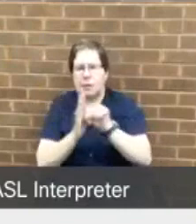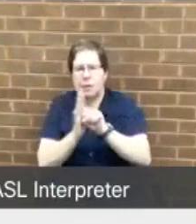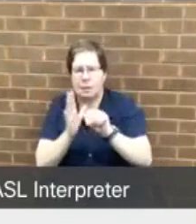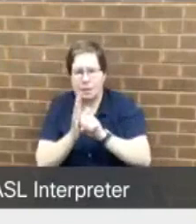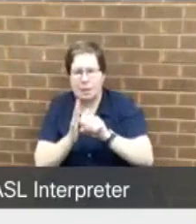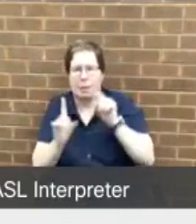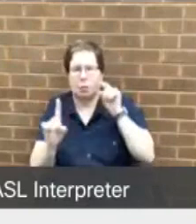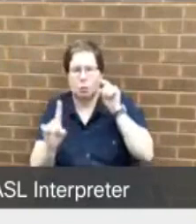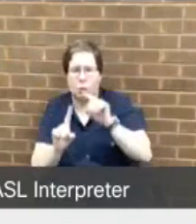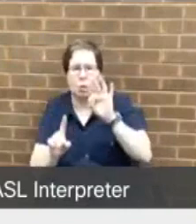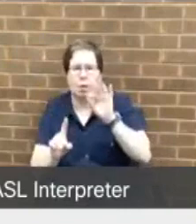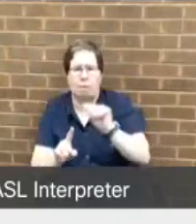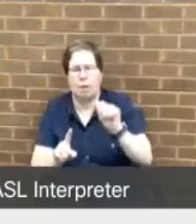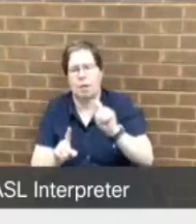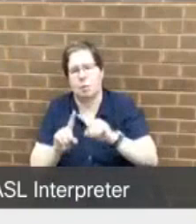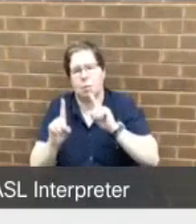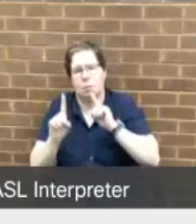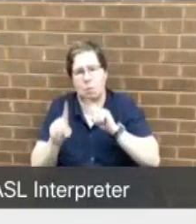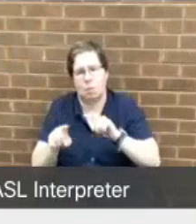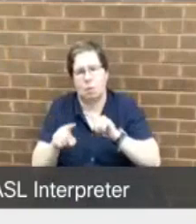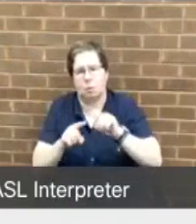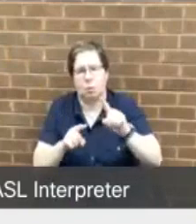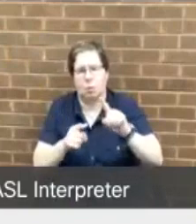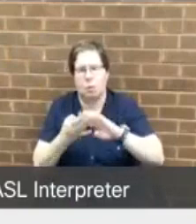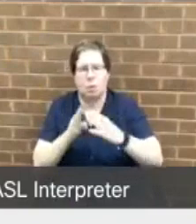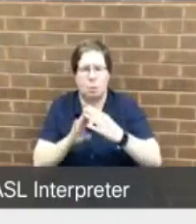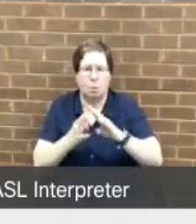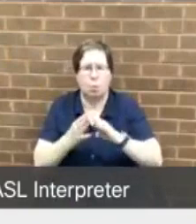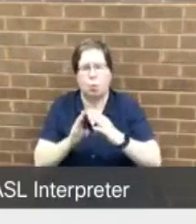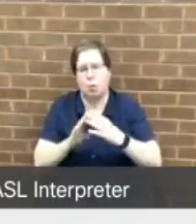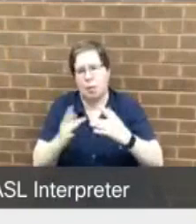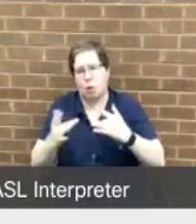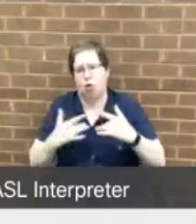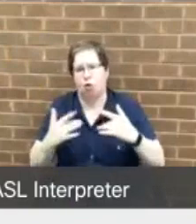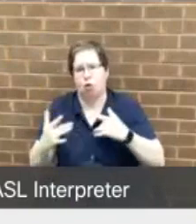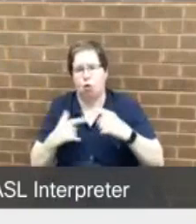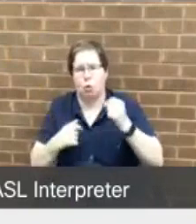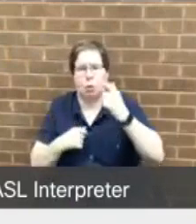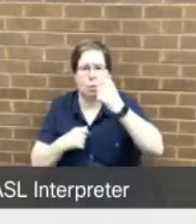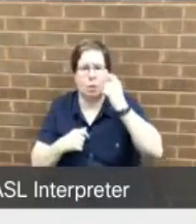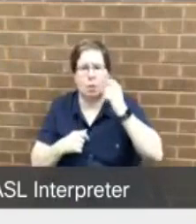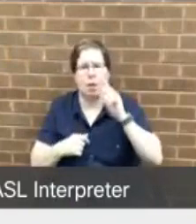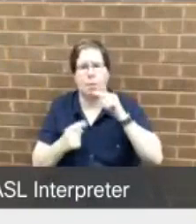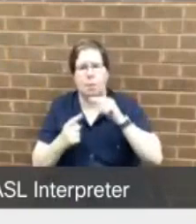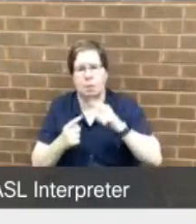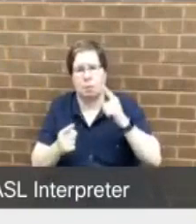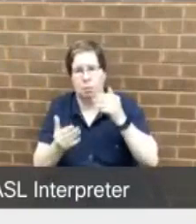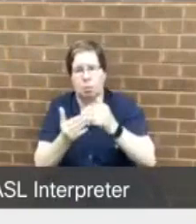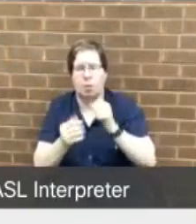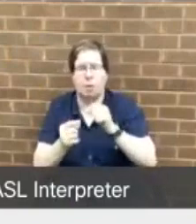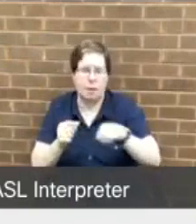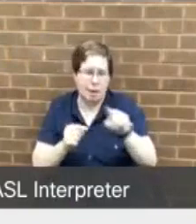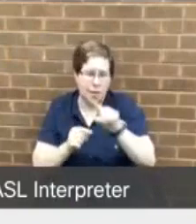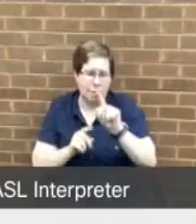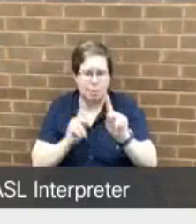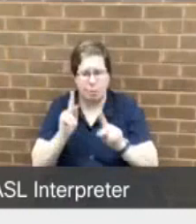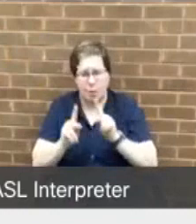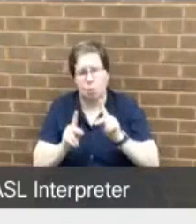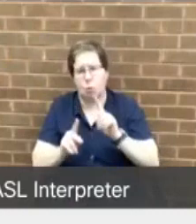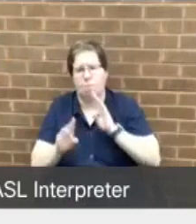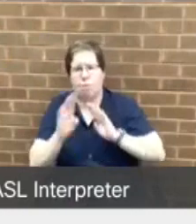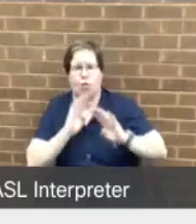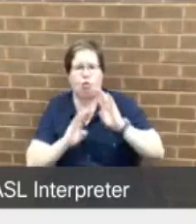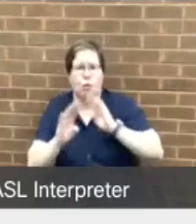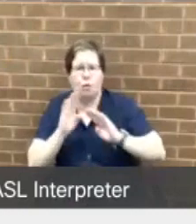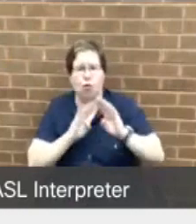to be responsive to these community concerns. Because up to this point, I think many of our constituents have expressed frustration